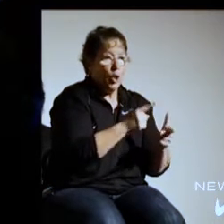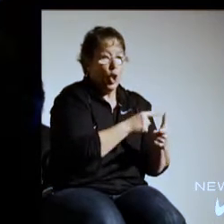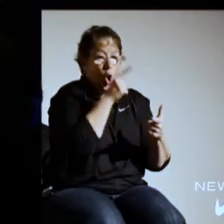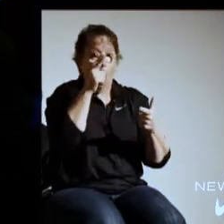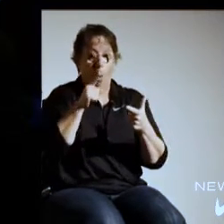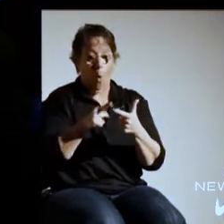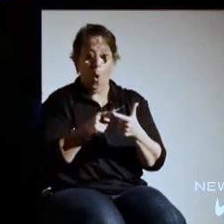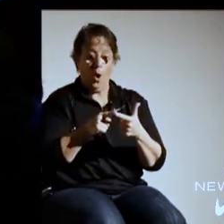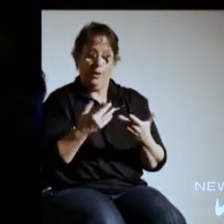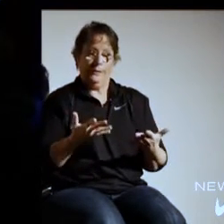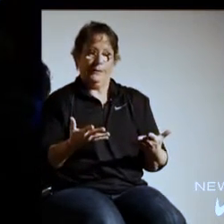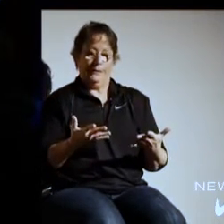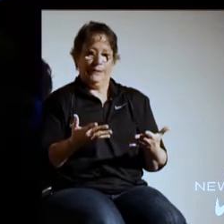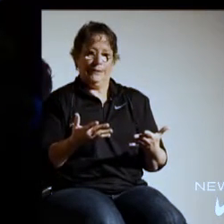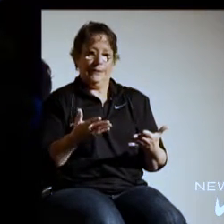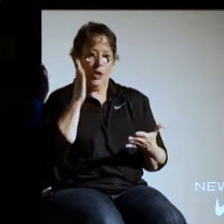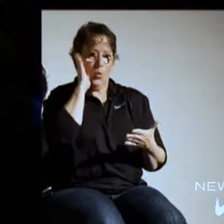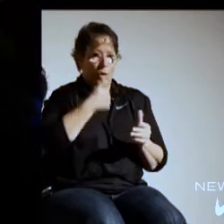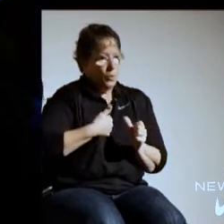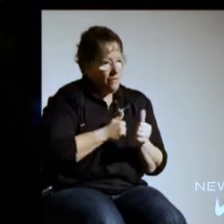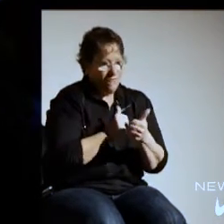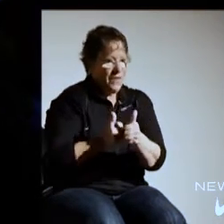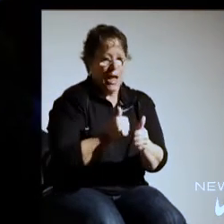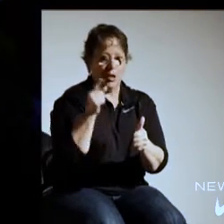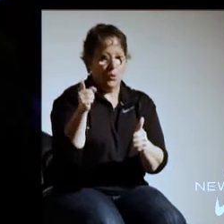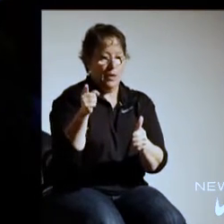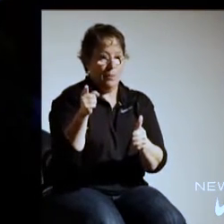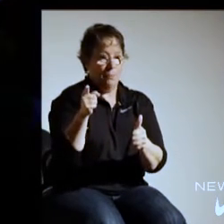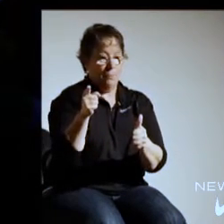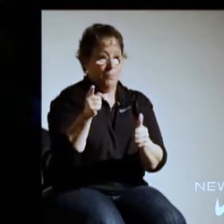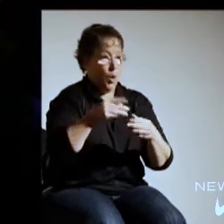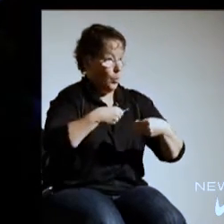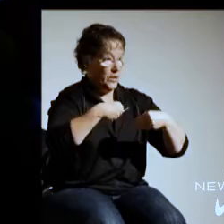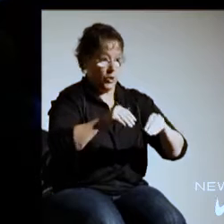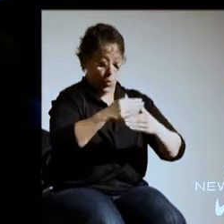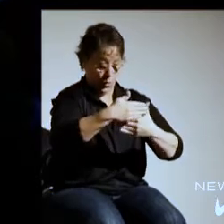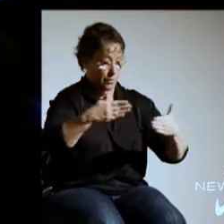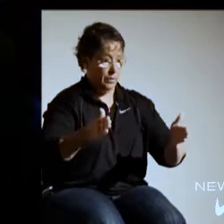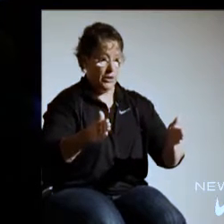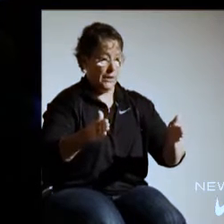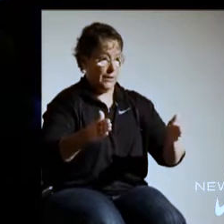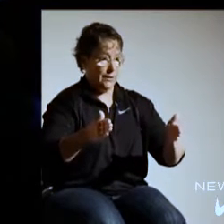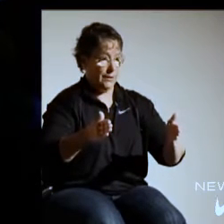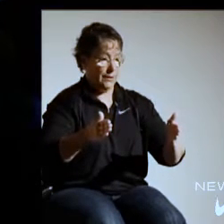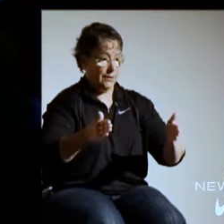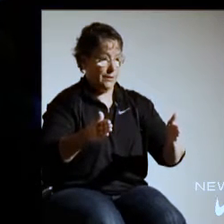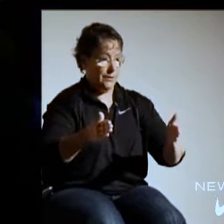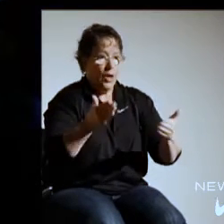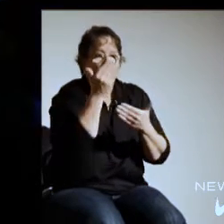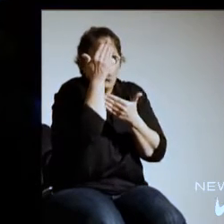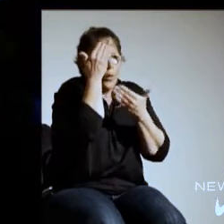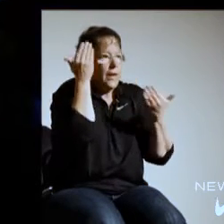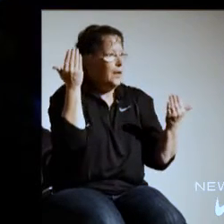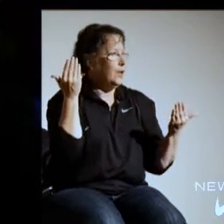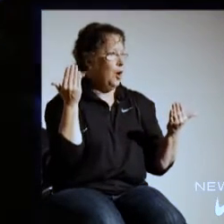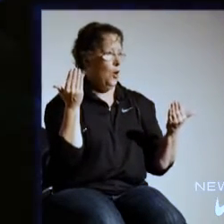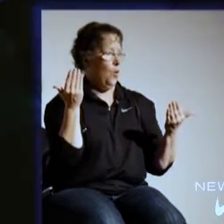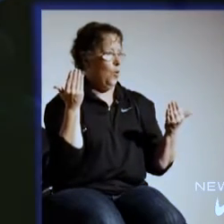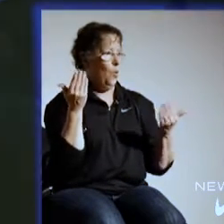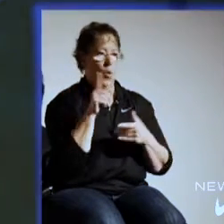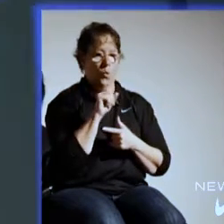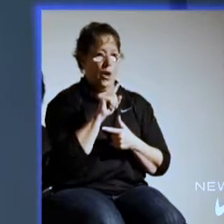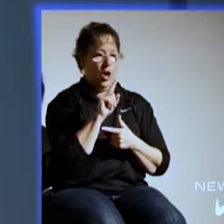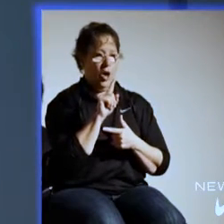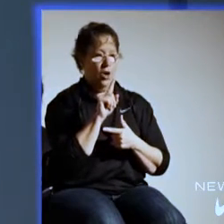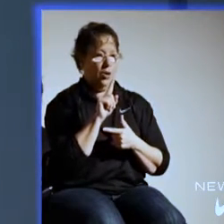line and follow him? We sold the building when we didn't even know the place